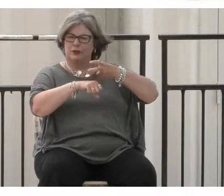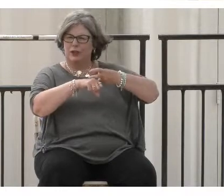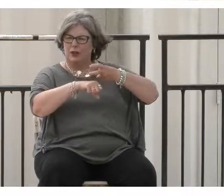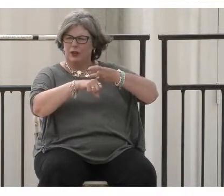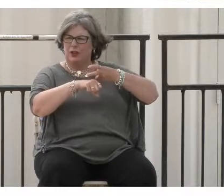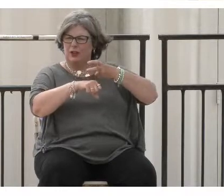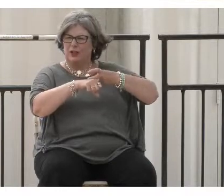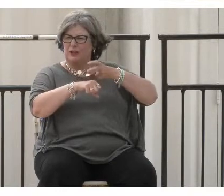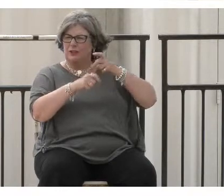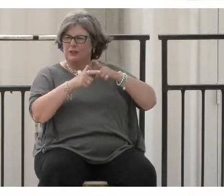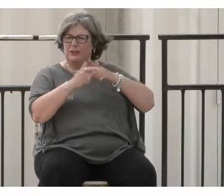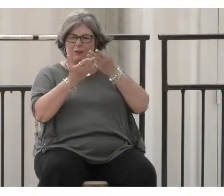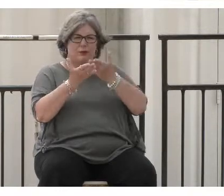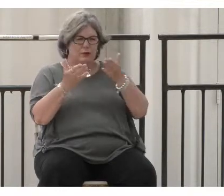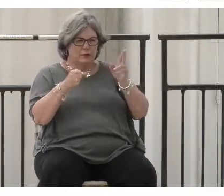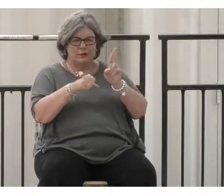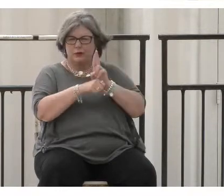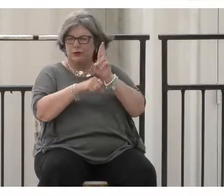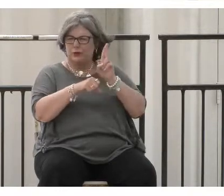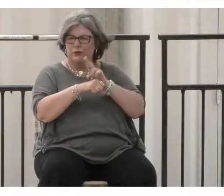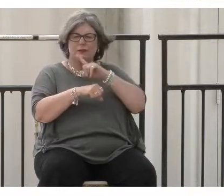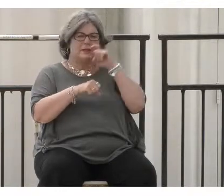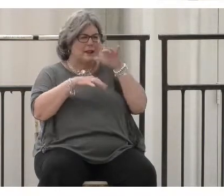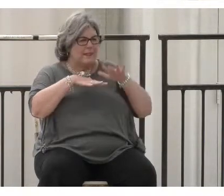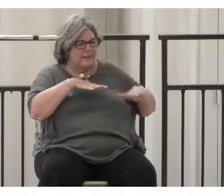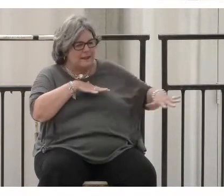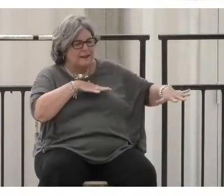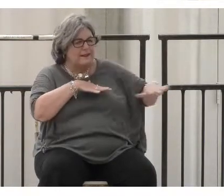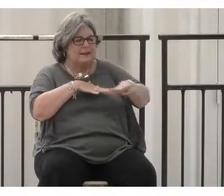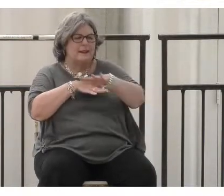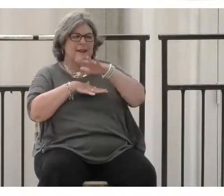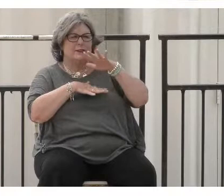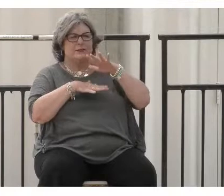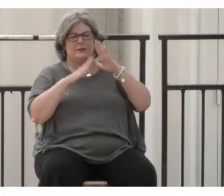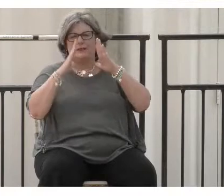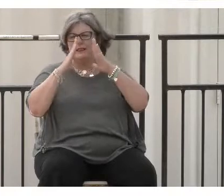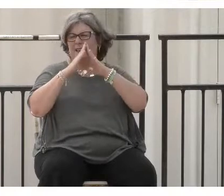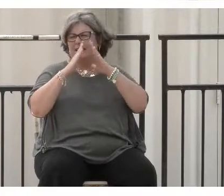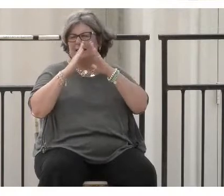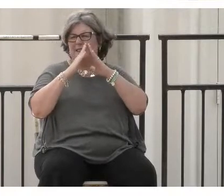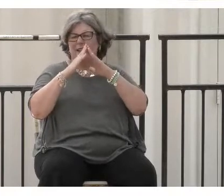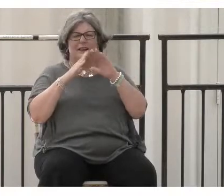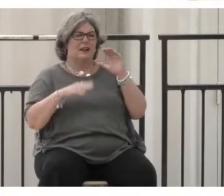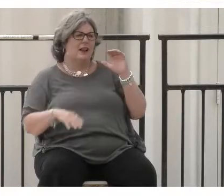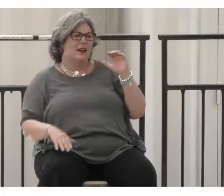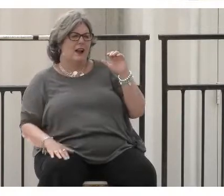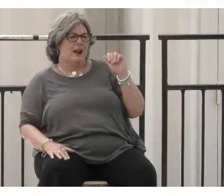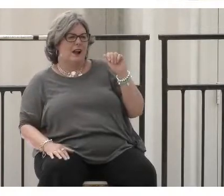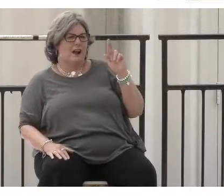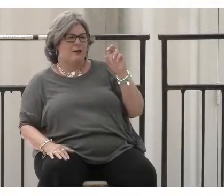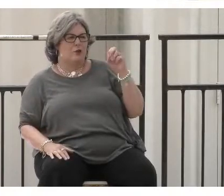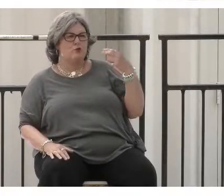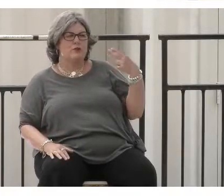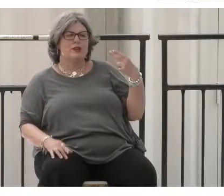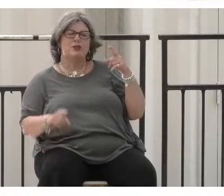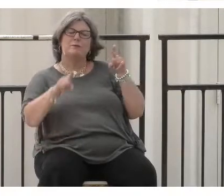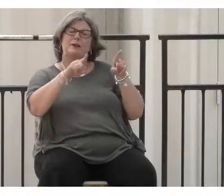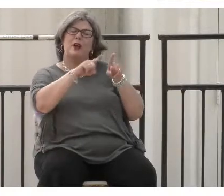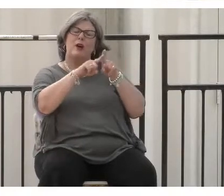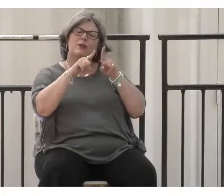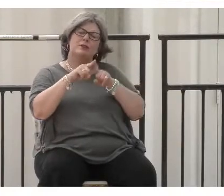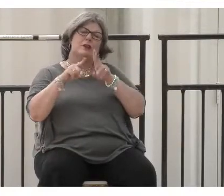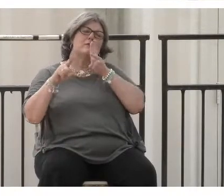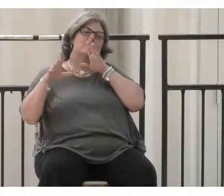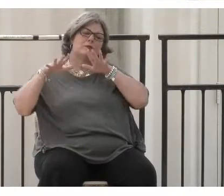natural available resources, not only in the desert and the oasis towns of Arish that Sandra was speaking of, but along the